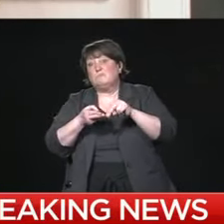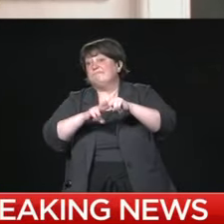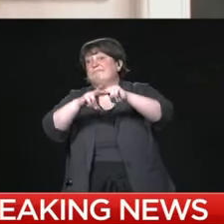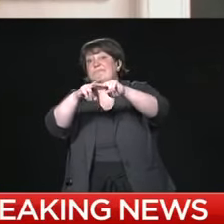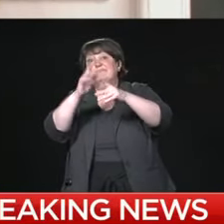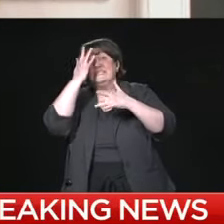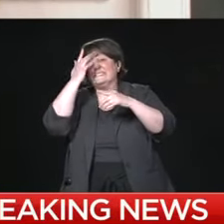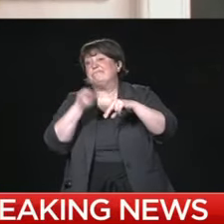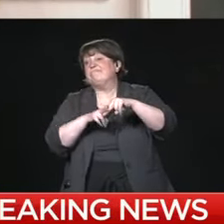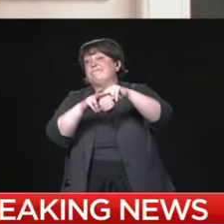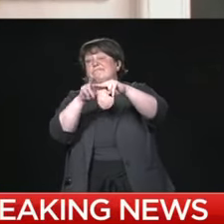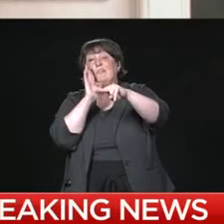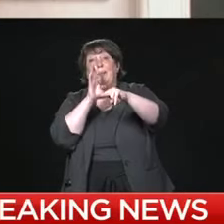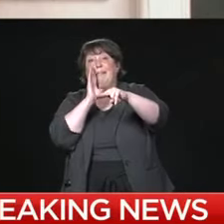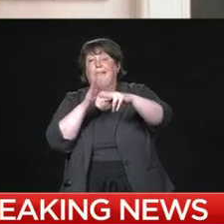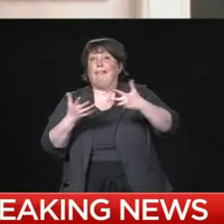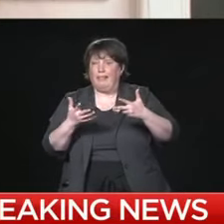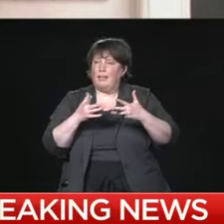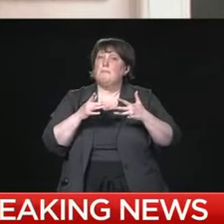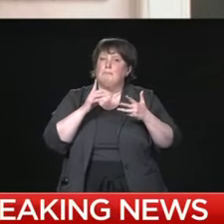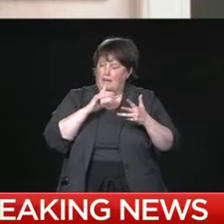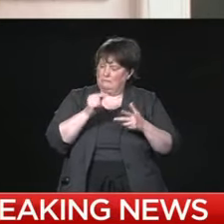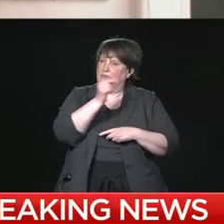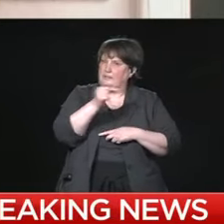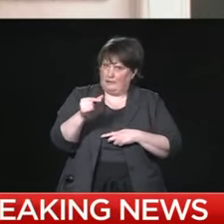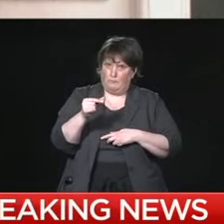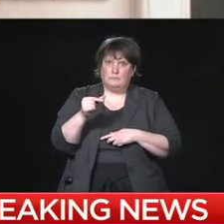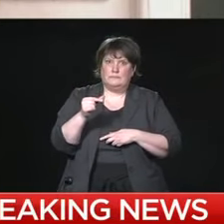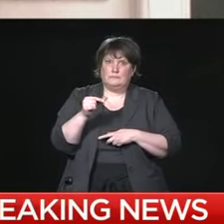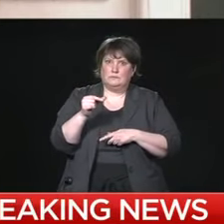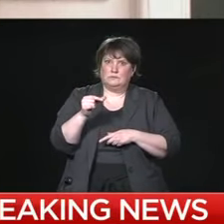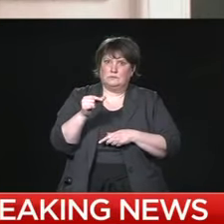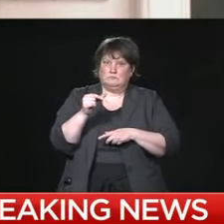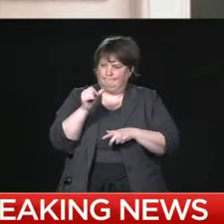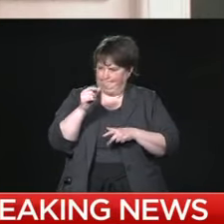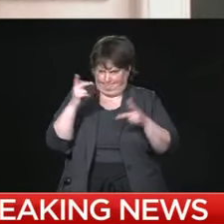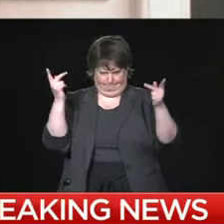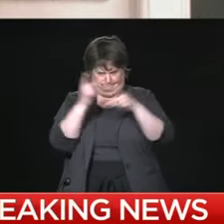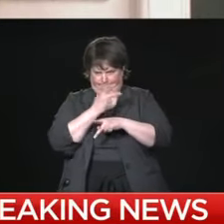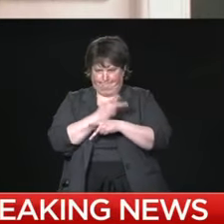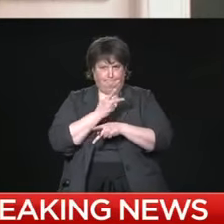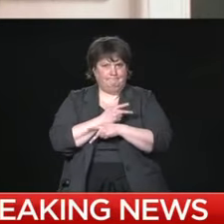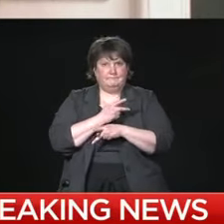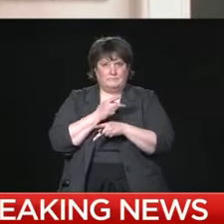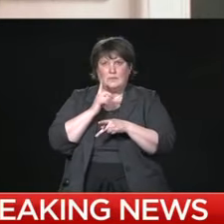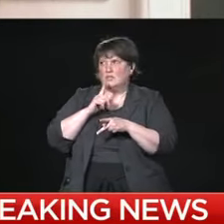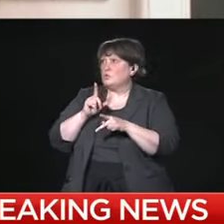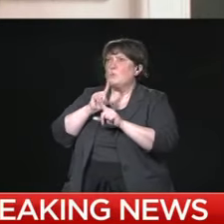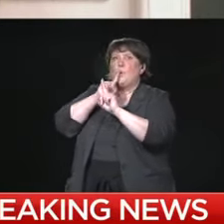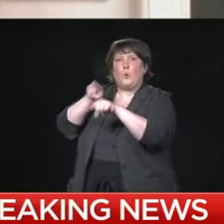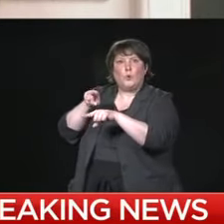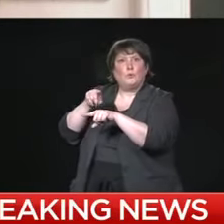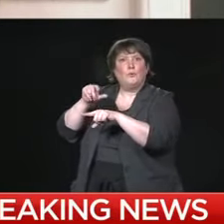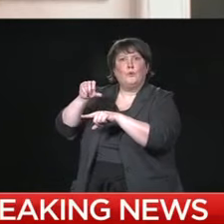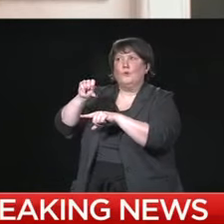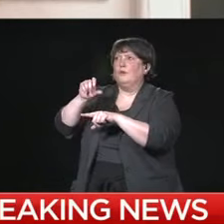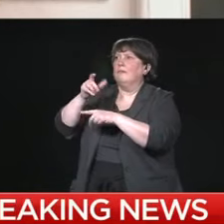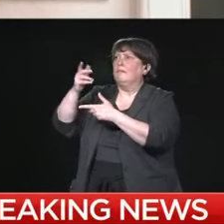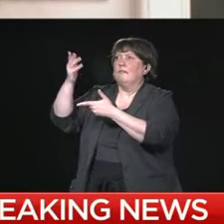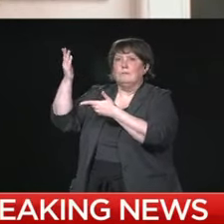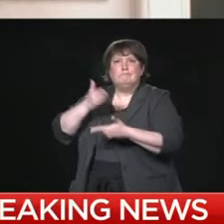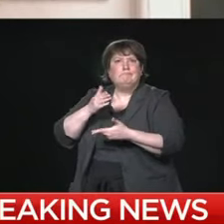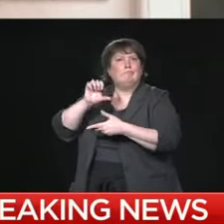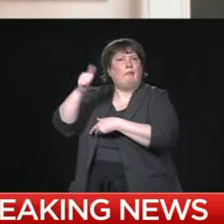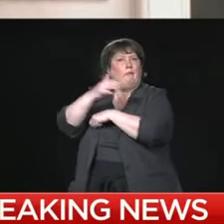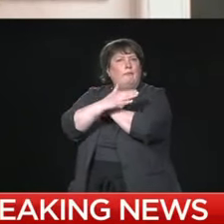can assure you that we are working day and night to make sure that deliveries happen of all equipments. We